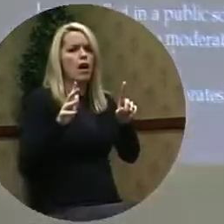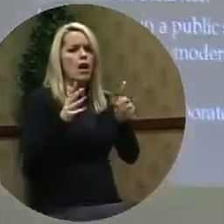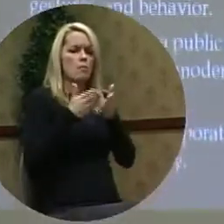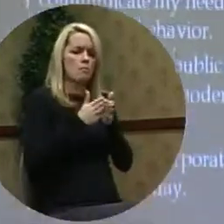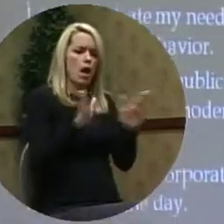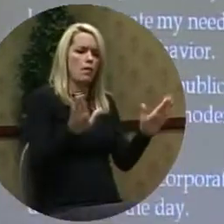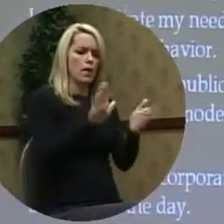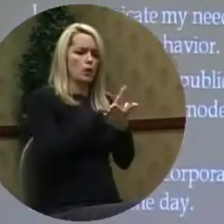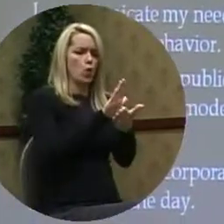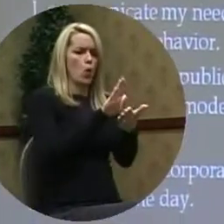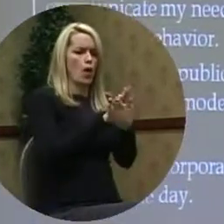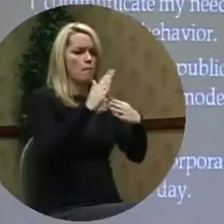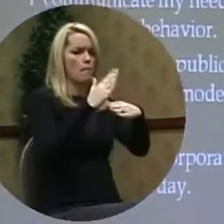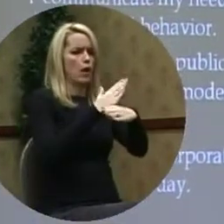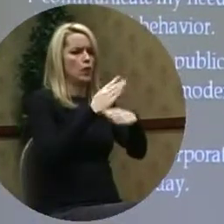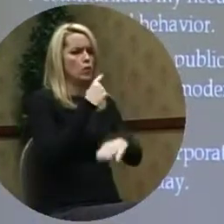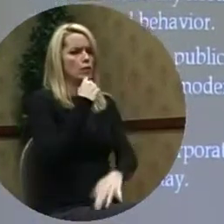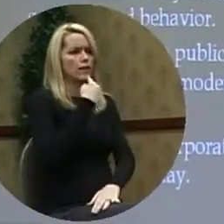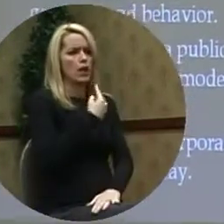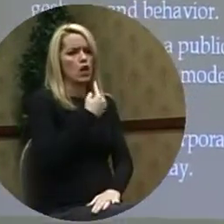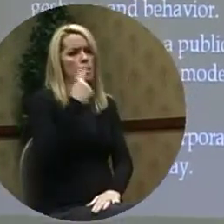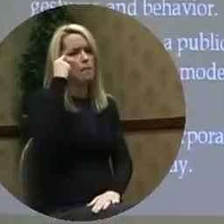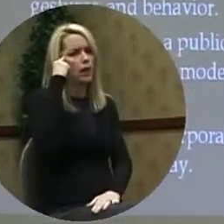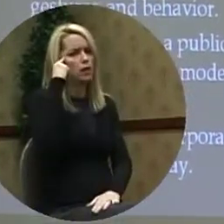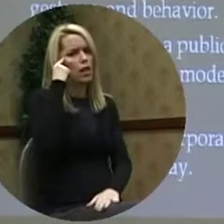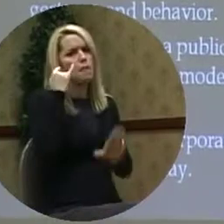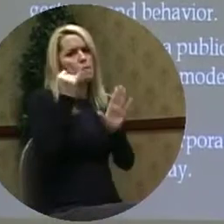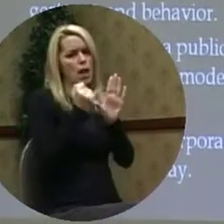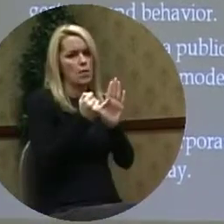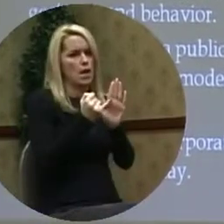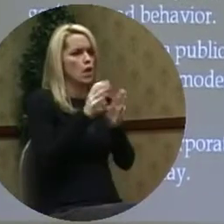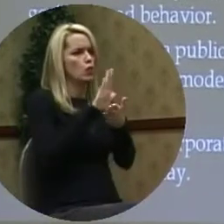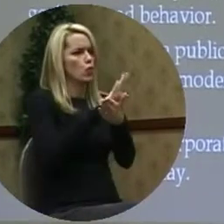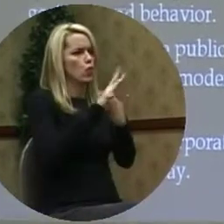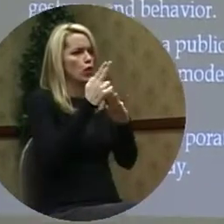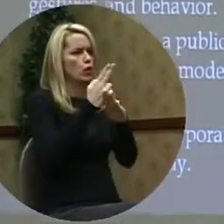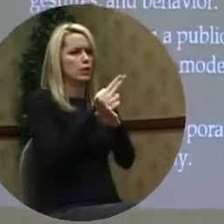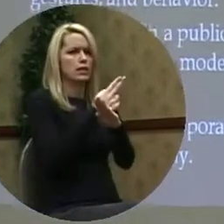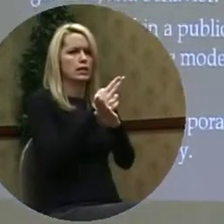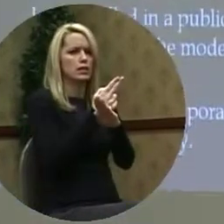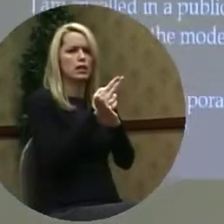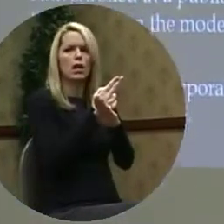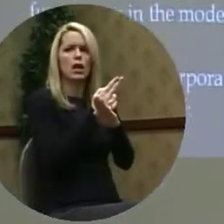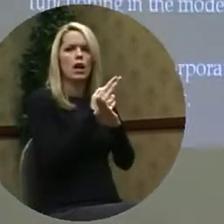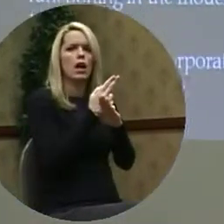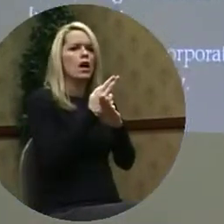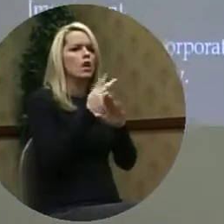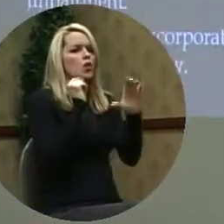the moderate to severe range of mental impairment, and the school uses total communication.